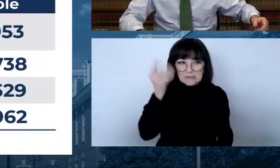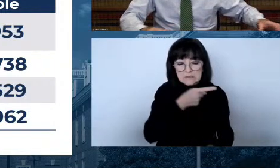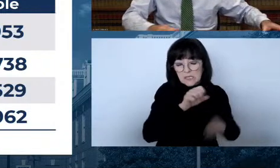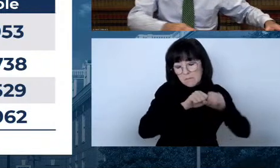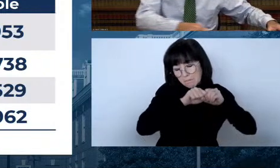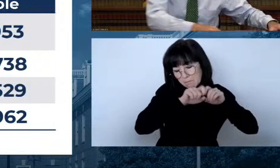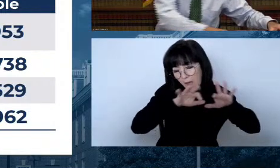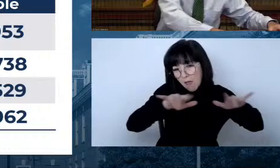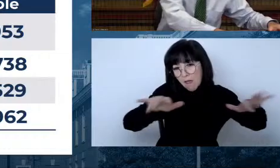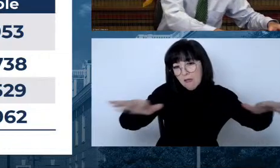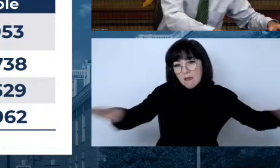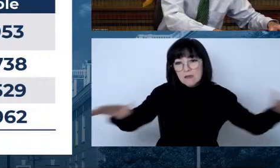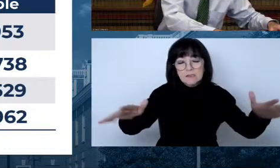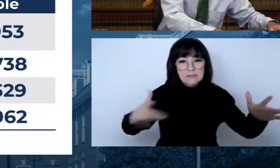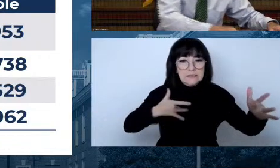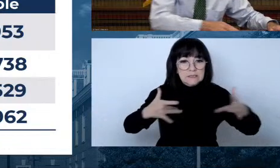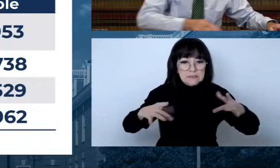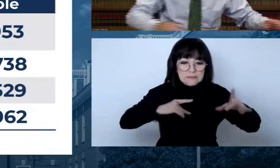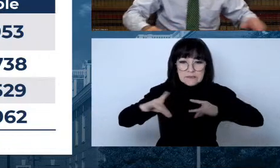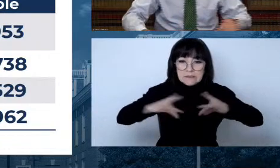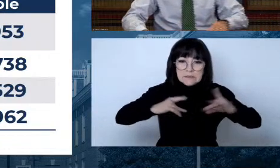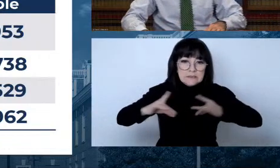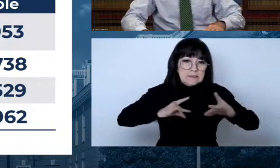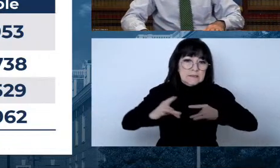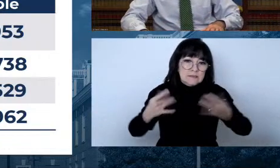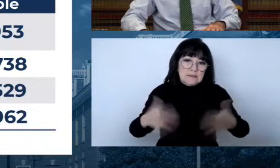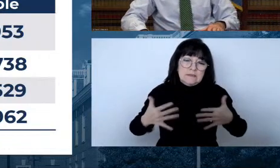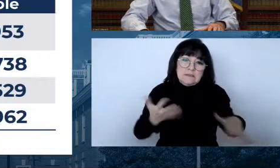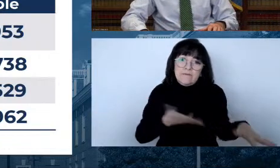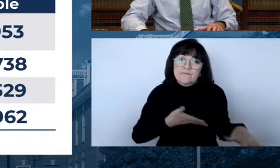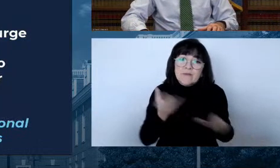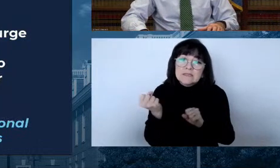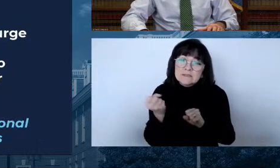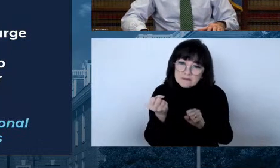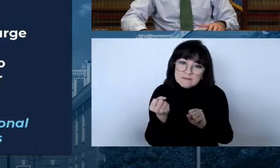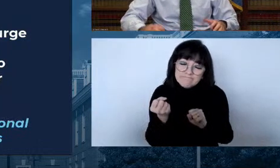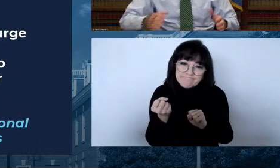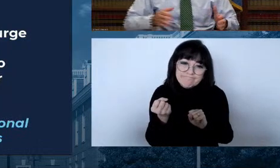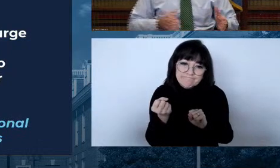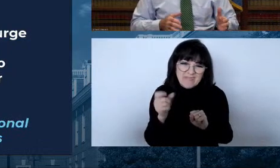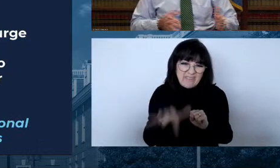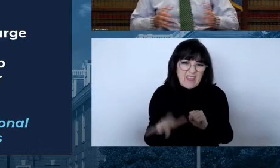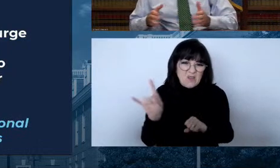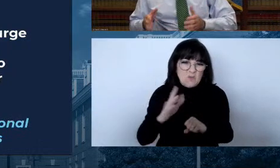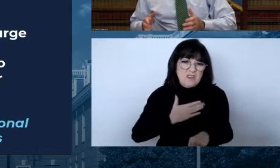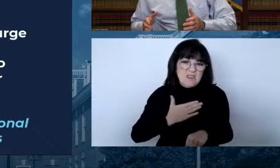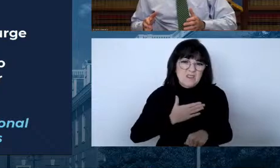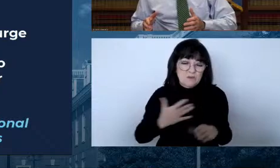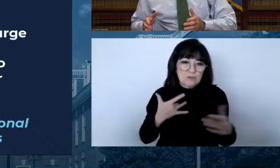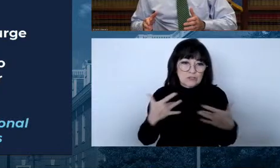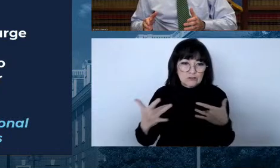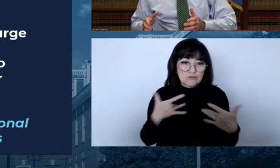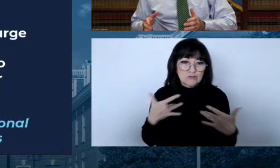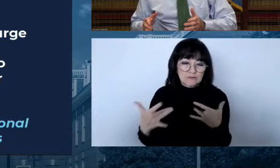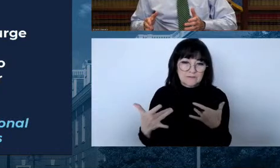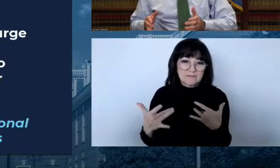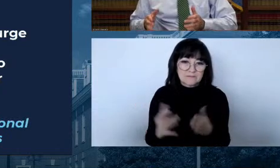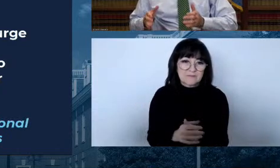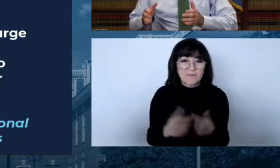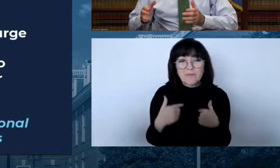is part of our message today and concern. So in order to enable us to help our hospital